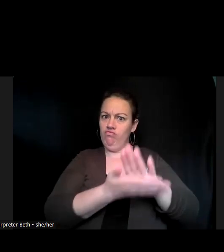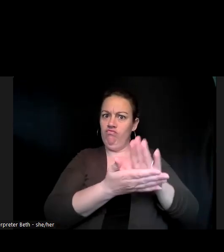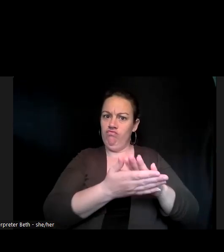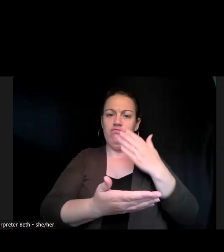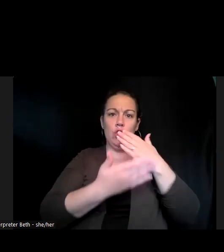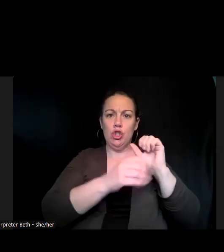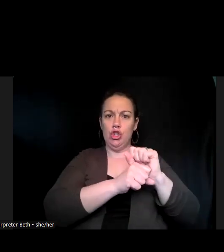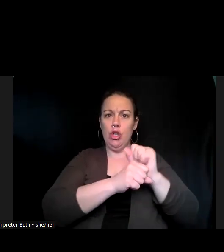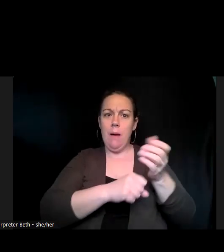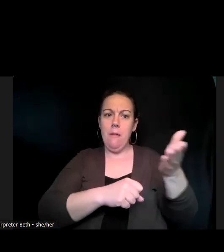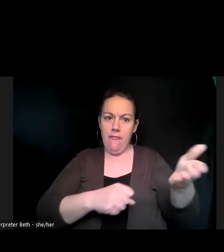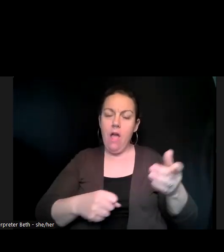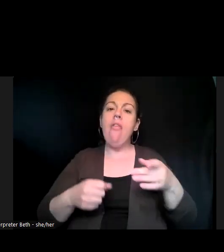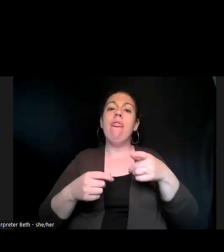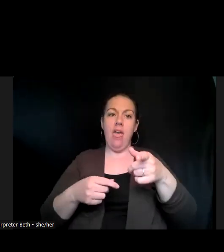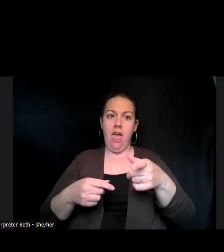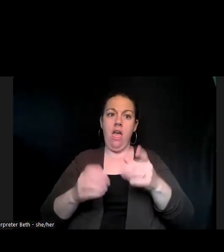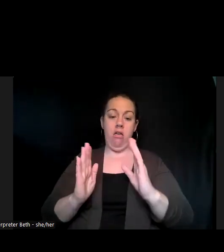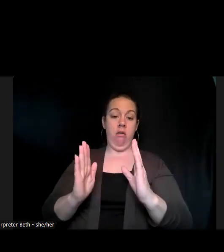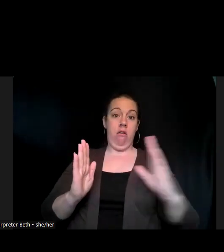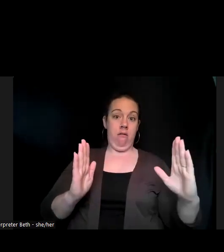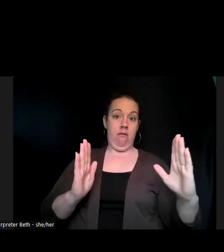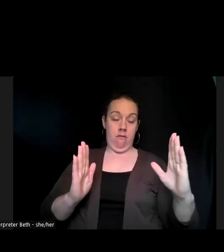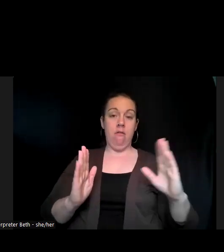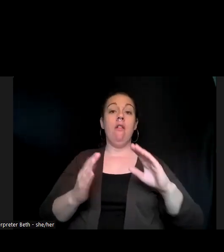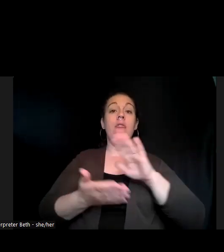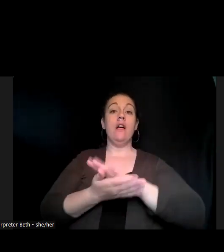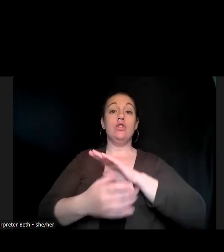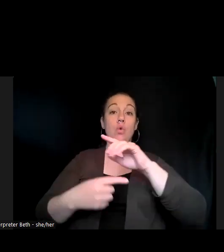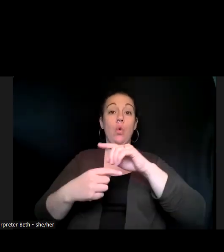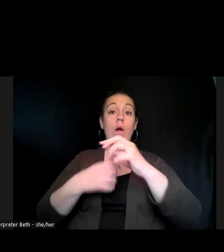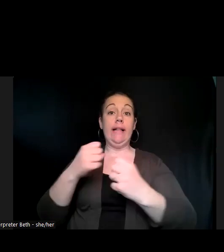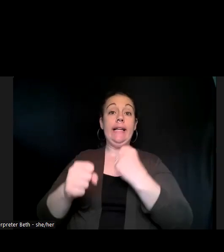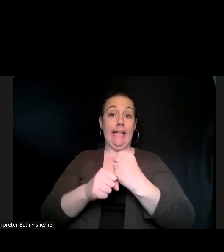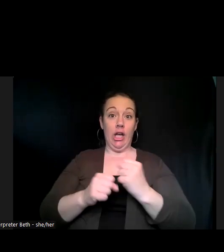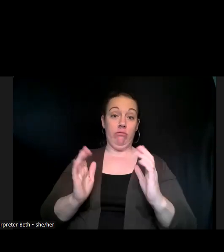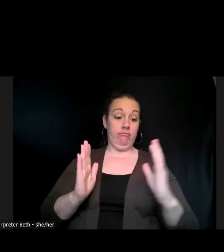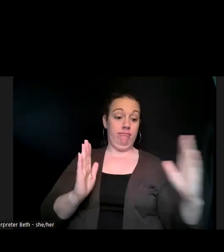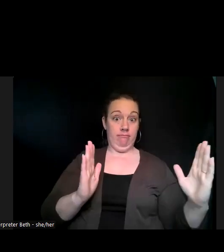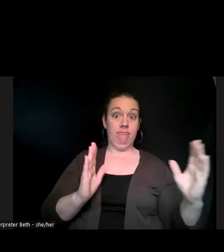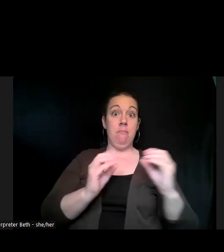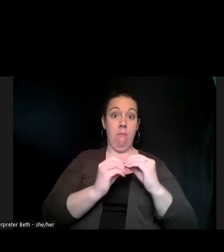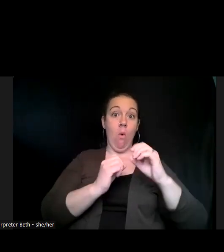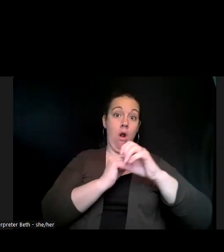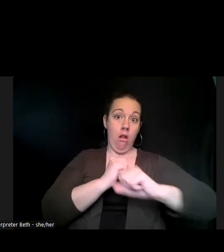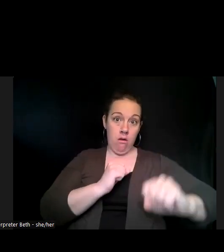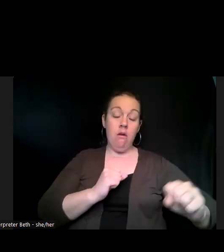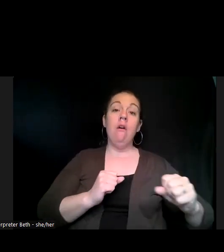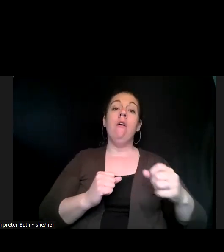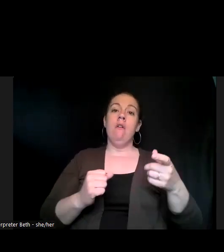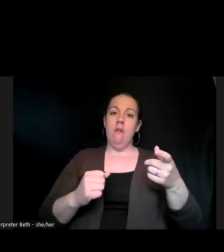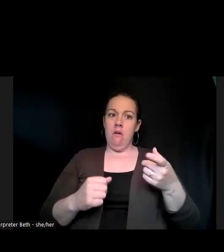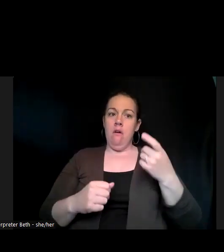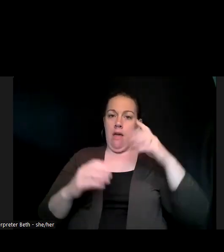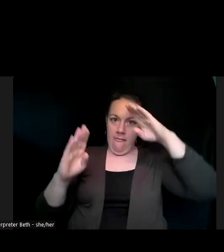extended year in different schools and are looking to make sure that they targeted those in the schools that sort of had the most need and